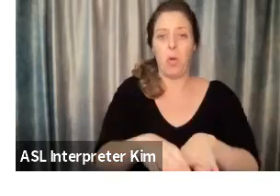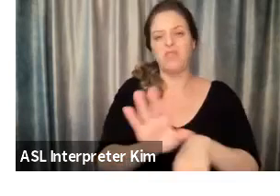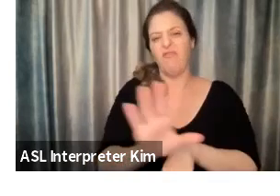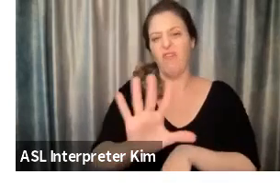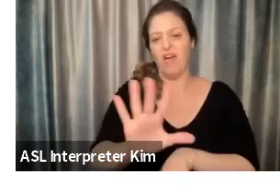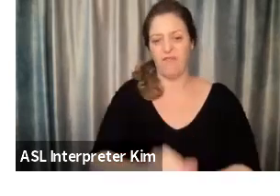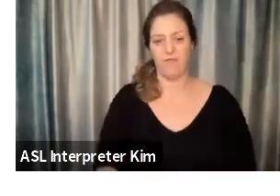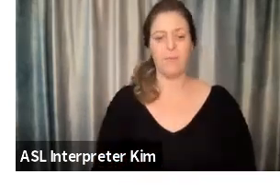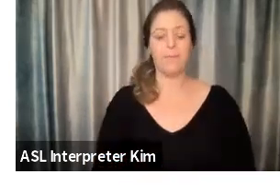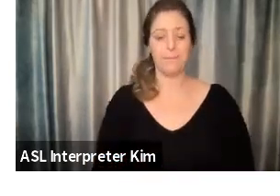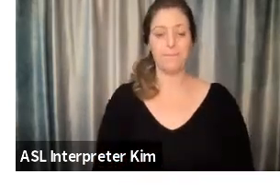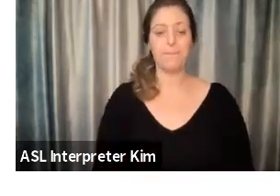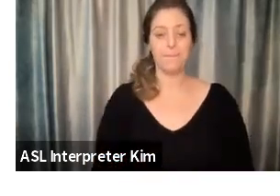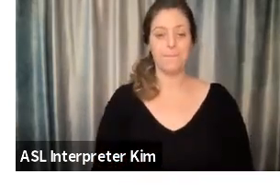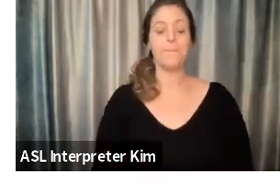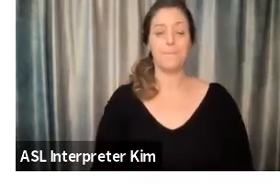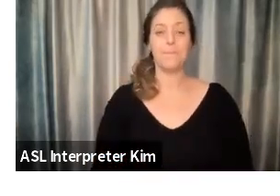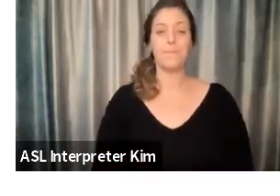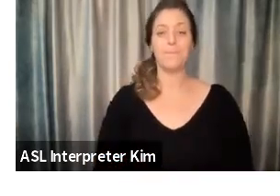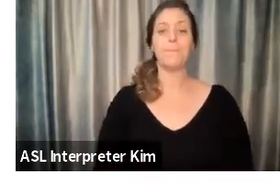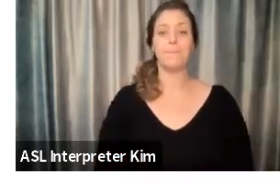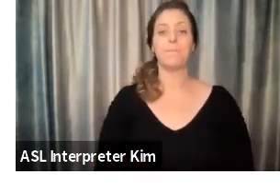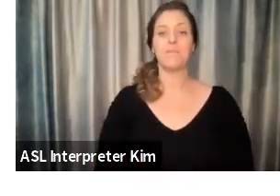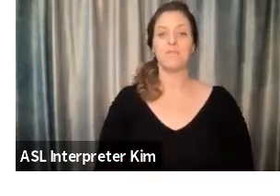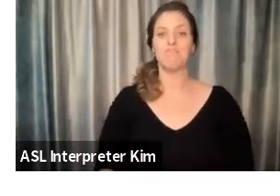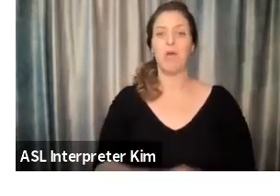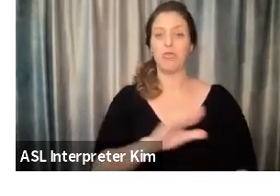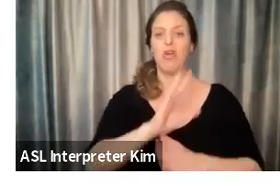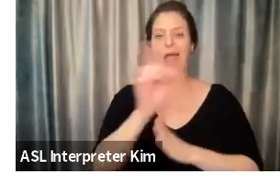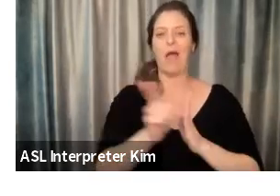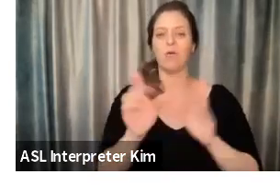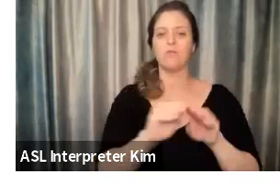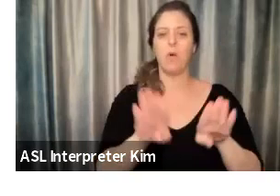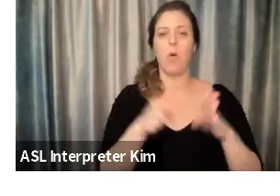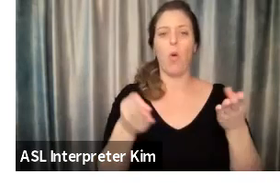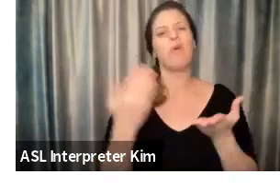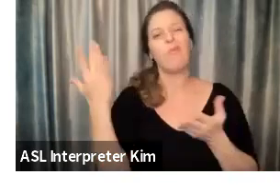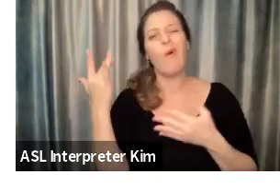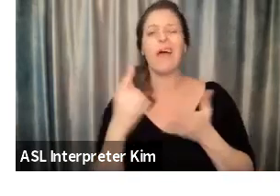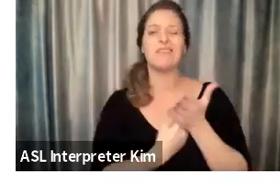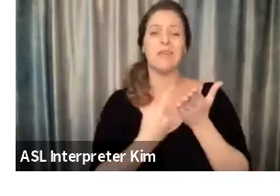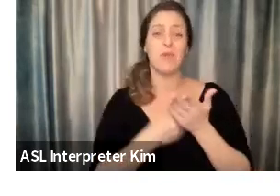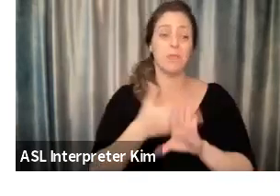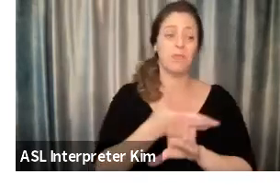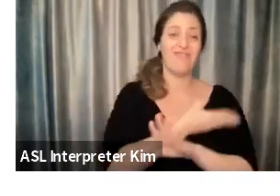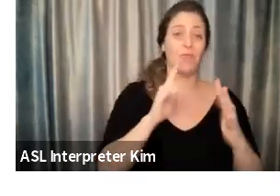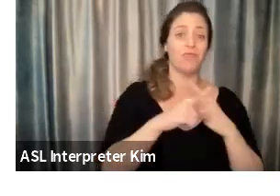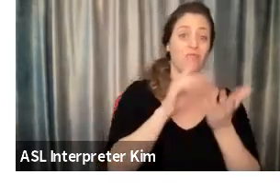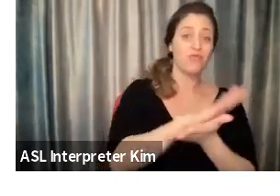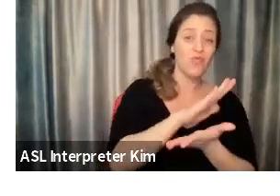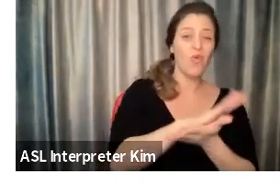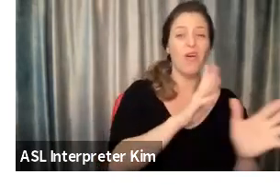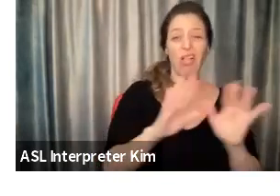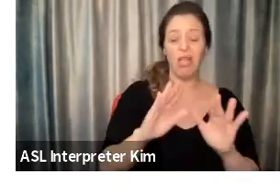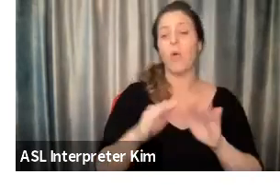here, 5 p.m. So they do go a little bit later because they know that sometimes getting those questions addressed prior to the